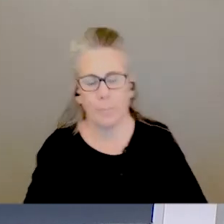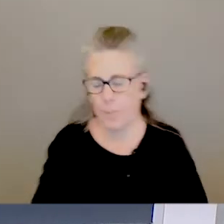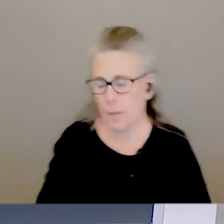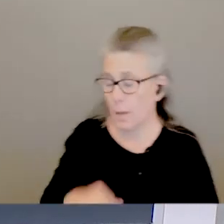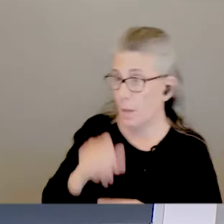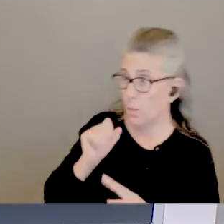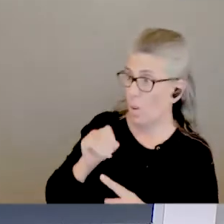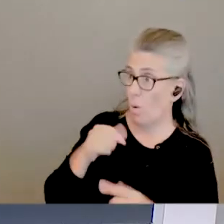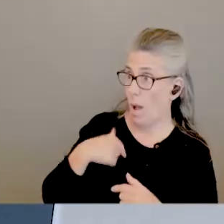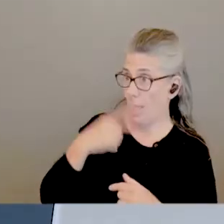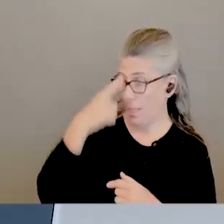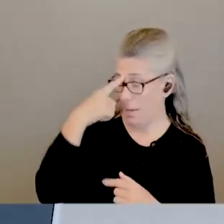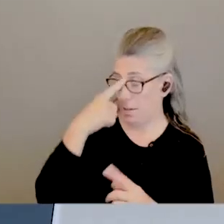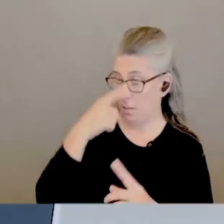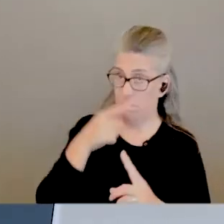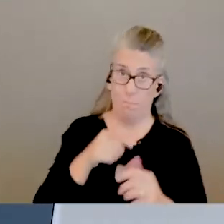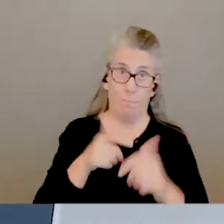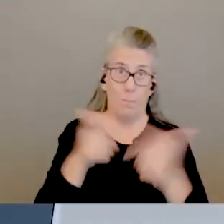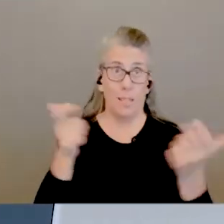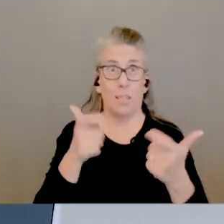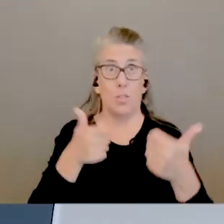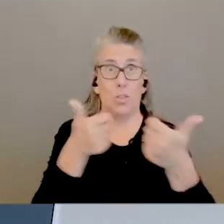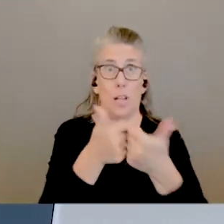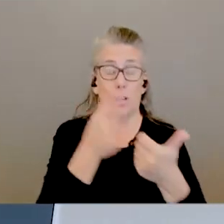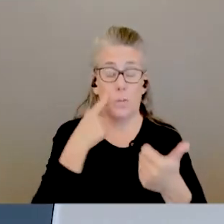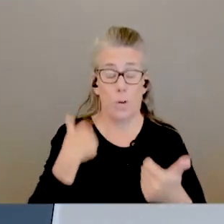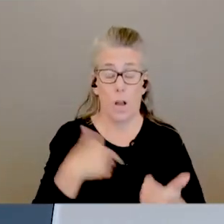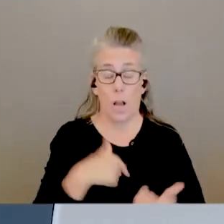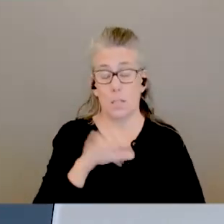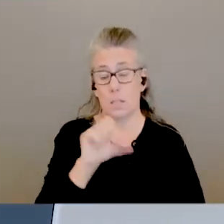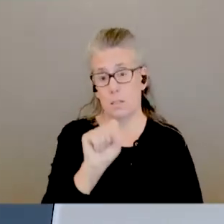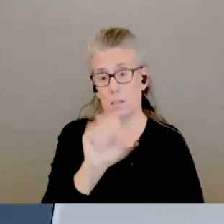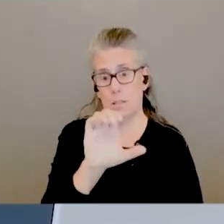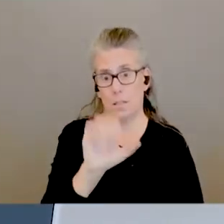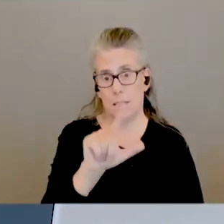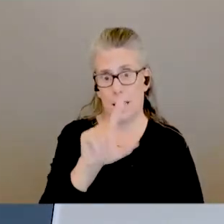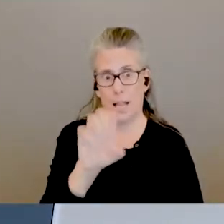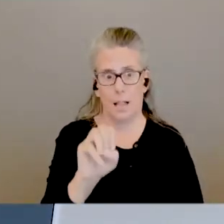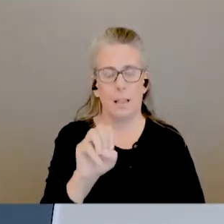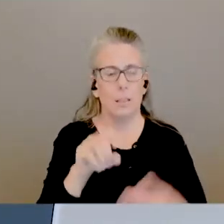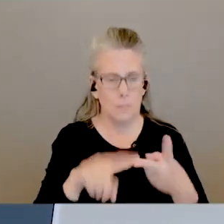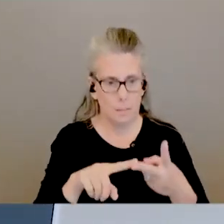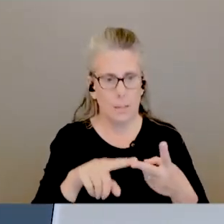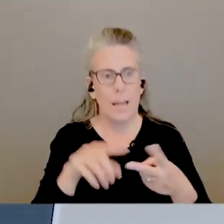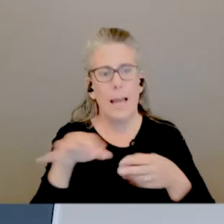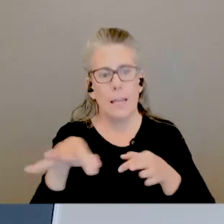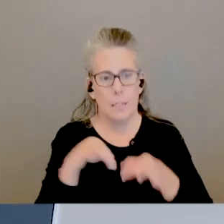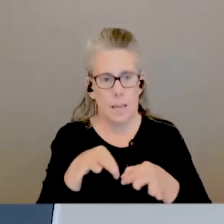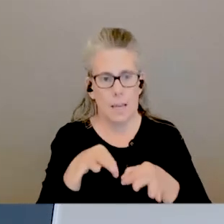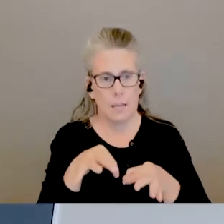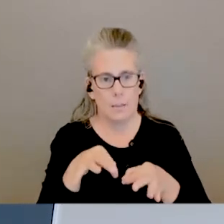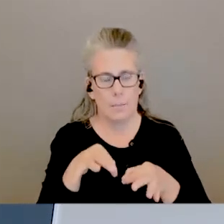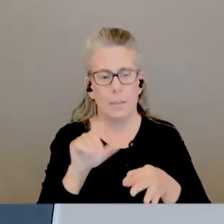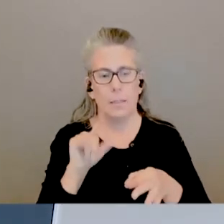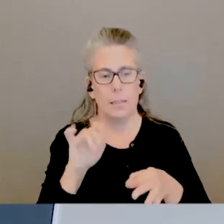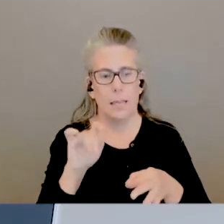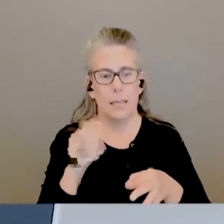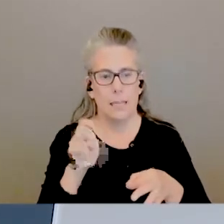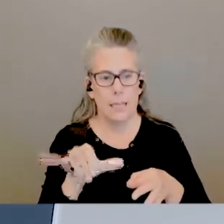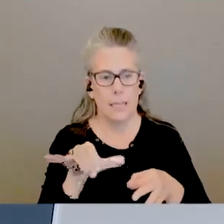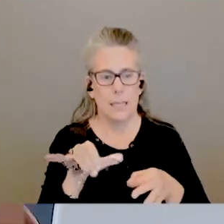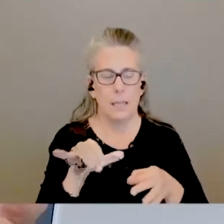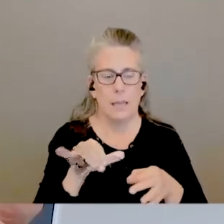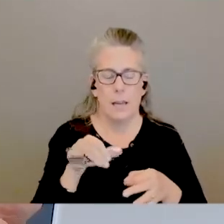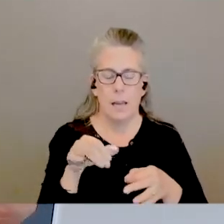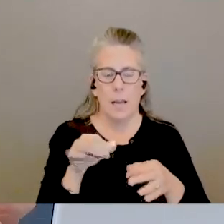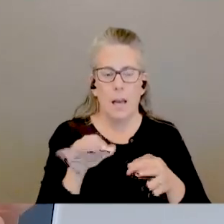think the biggest challenge for us is going to be the scale and the tight latency budgets that we have in ad serving. And as we become more